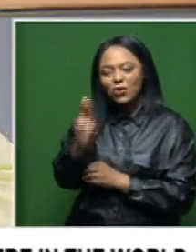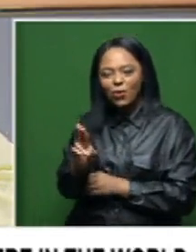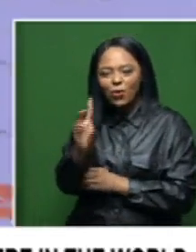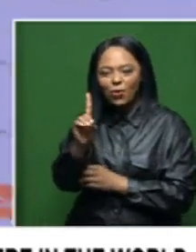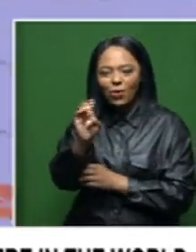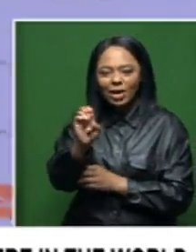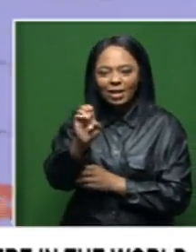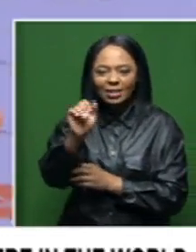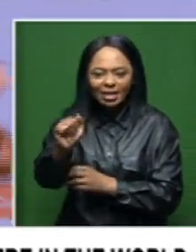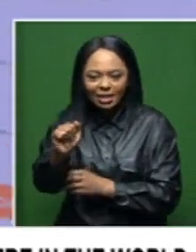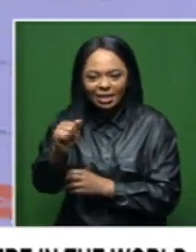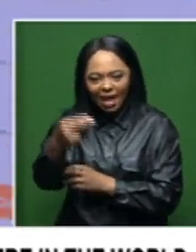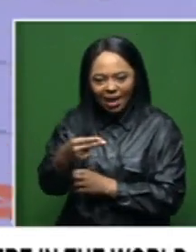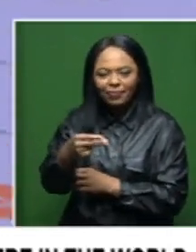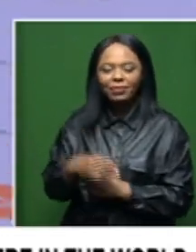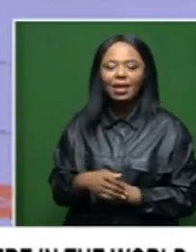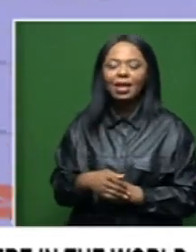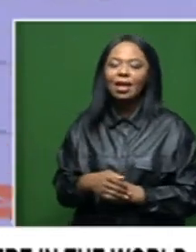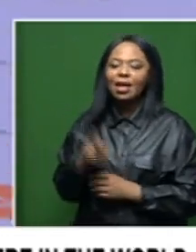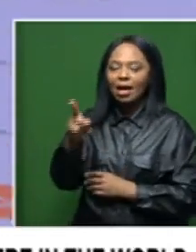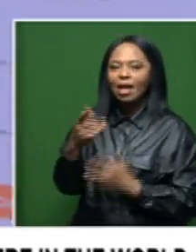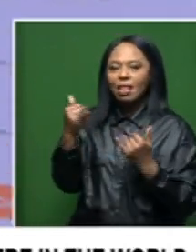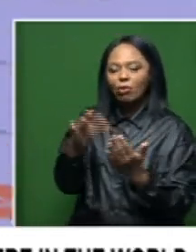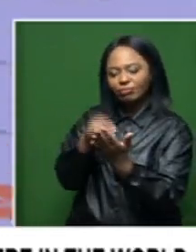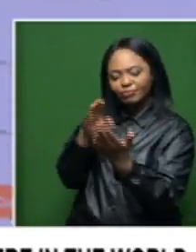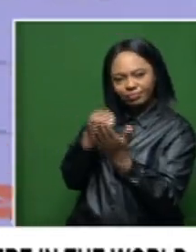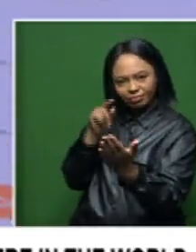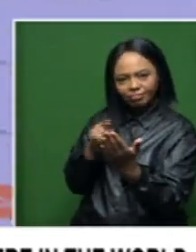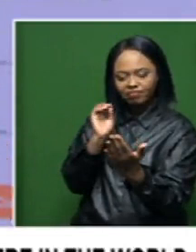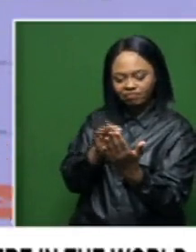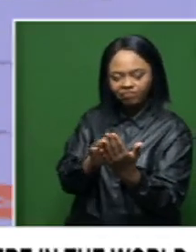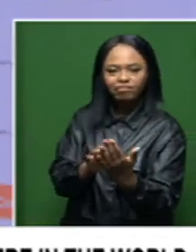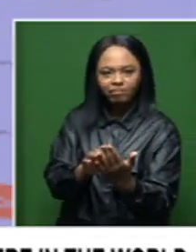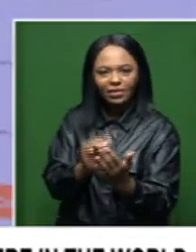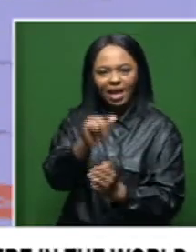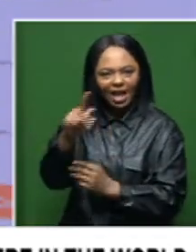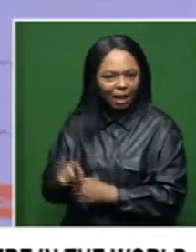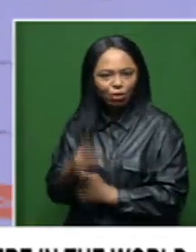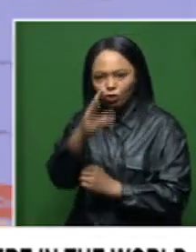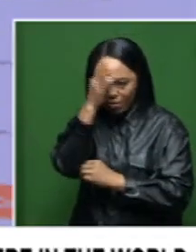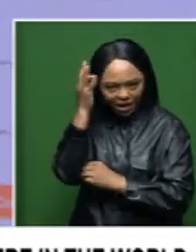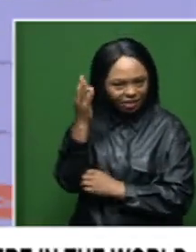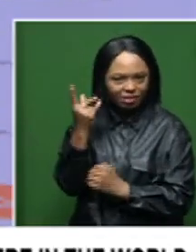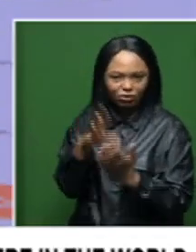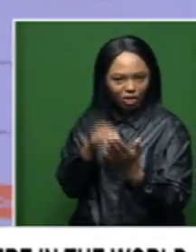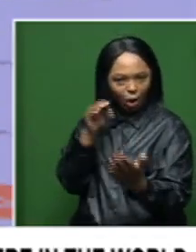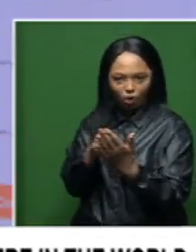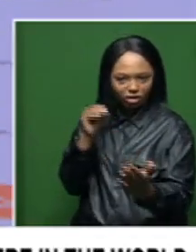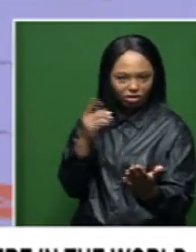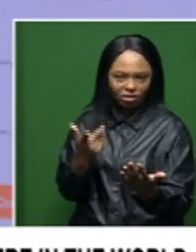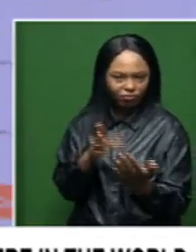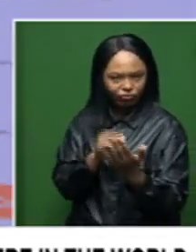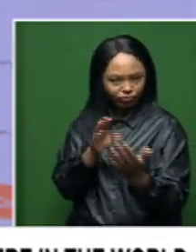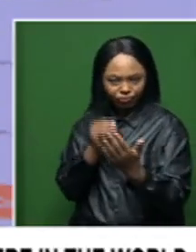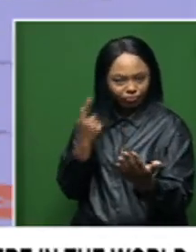Very, very simple. I'm telling you, to download the app, to be up and running, it's less than 2 minutes. Yeah. Right, so you just download the